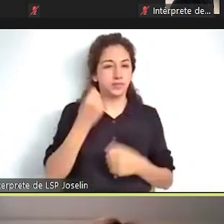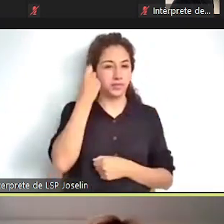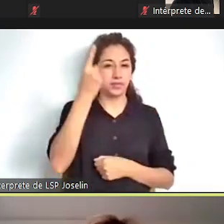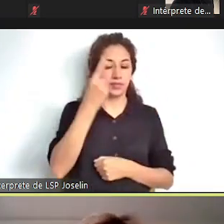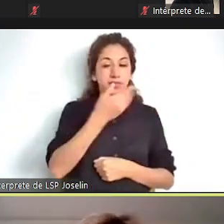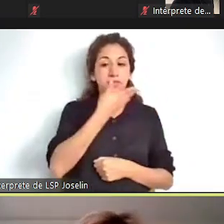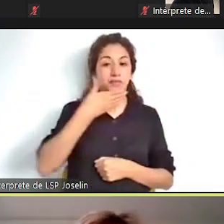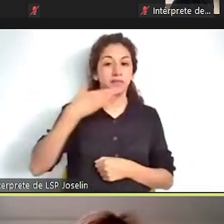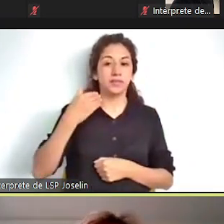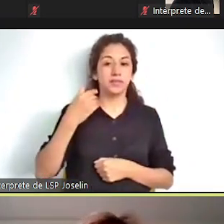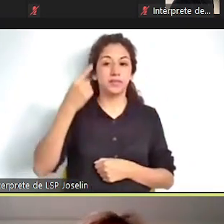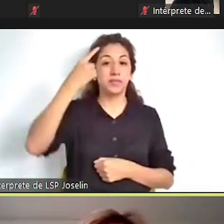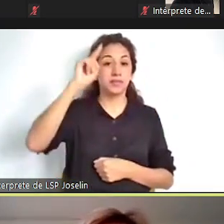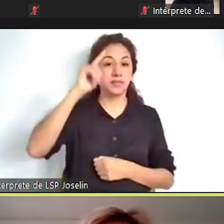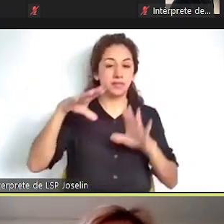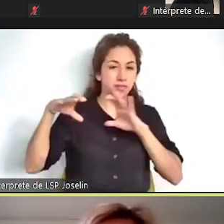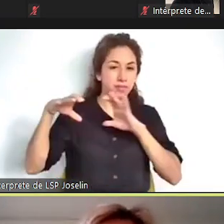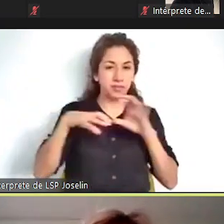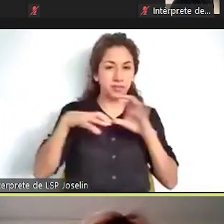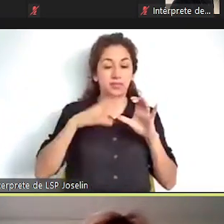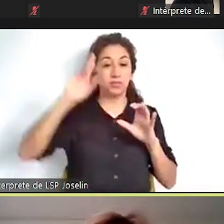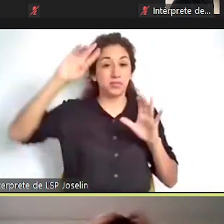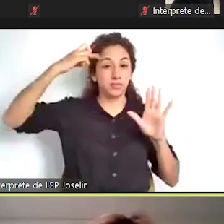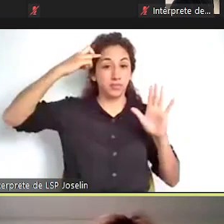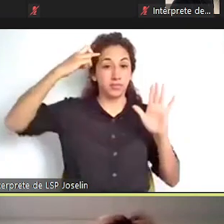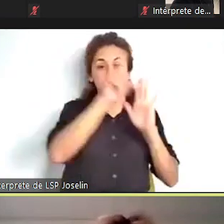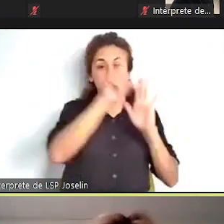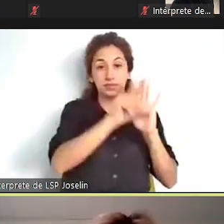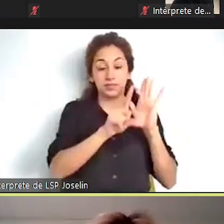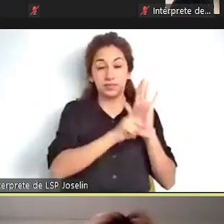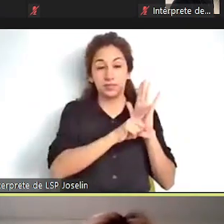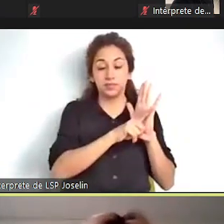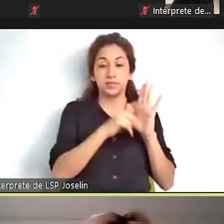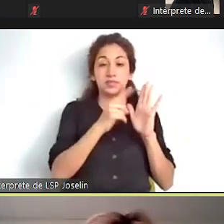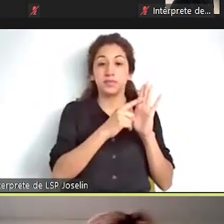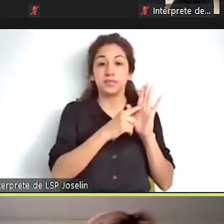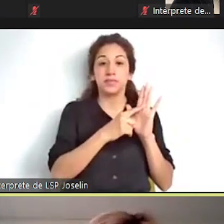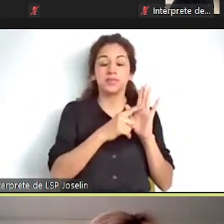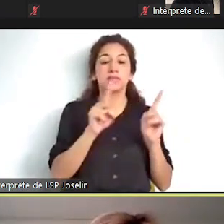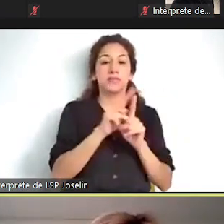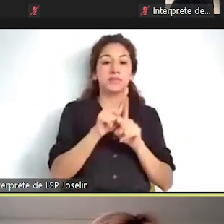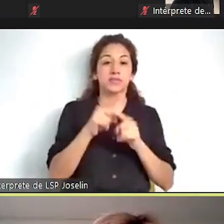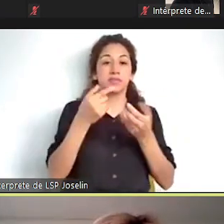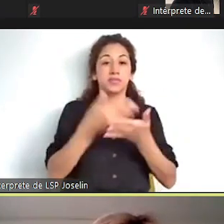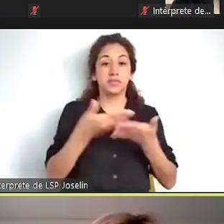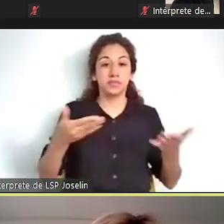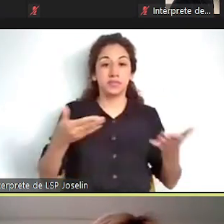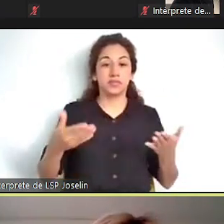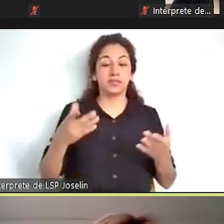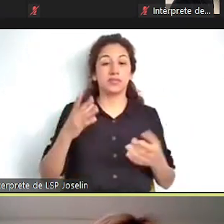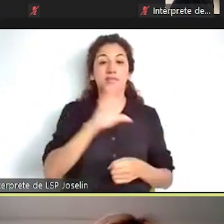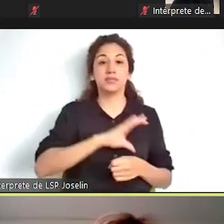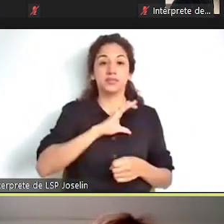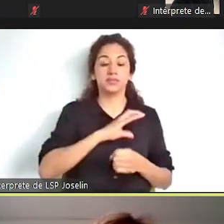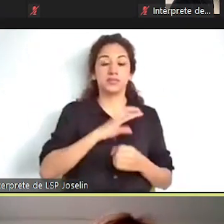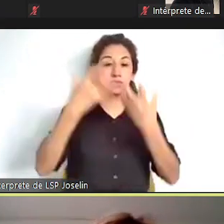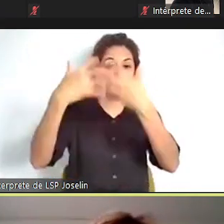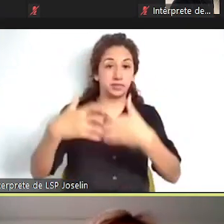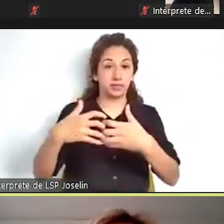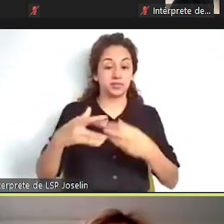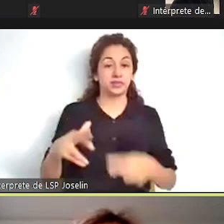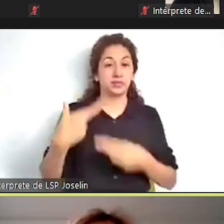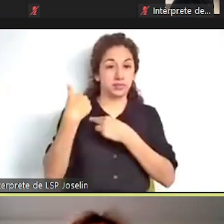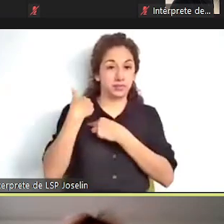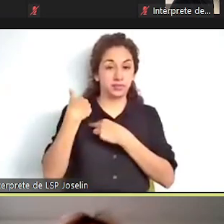mention of the plan that is a framework to concrete but public policies are to implement on the standards and